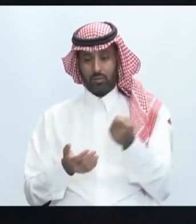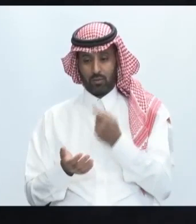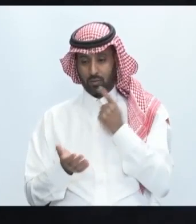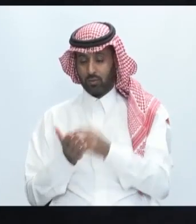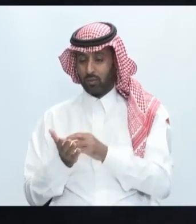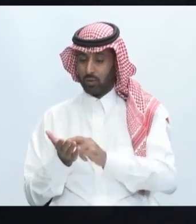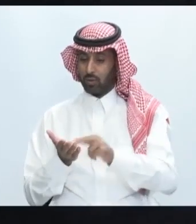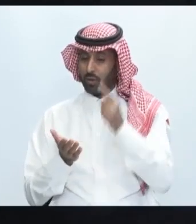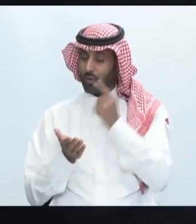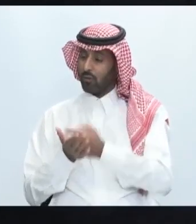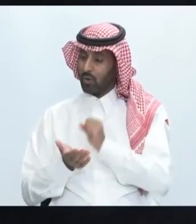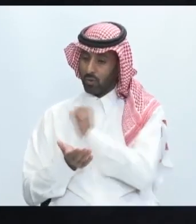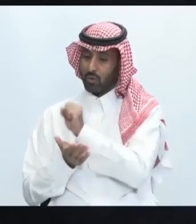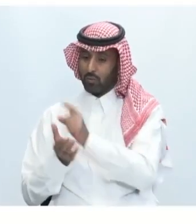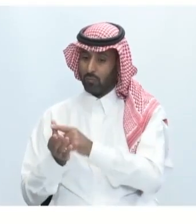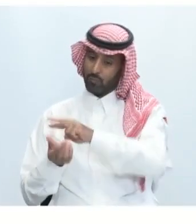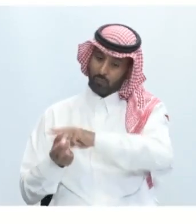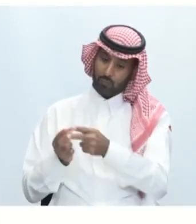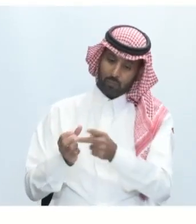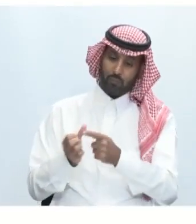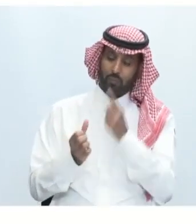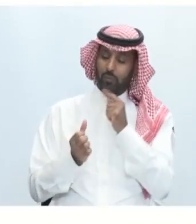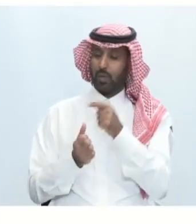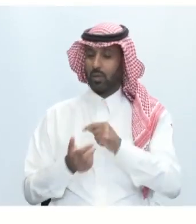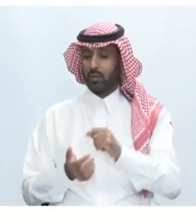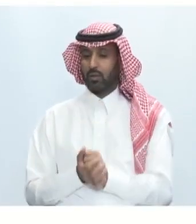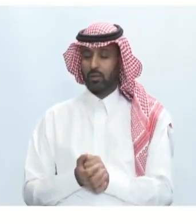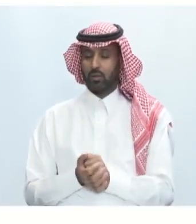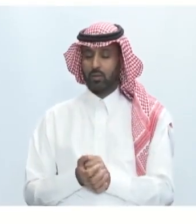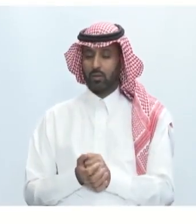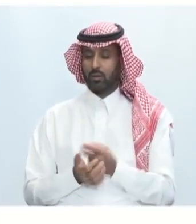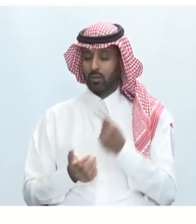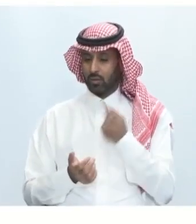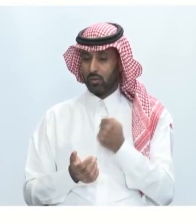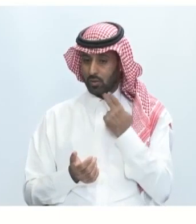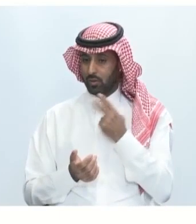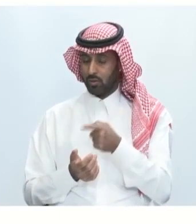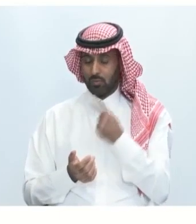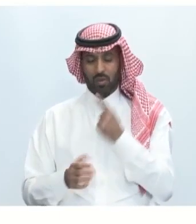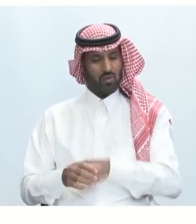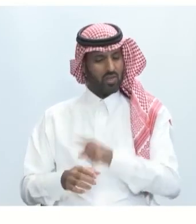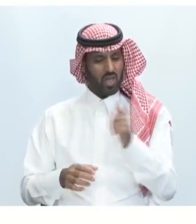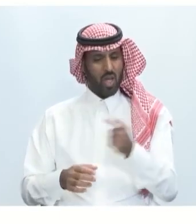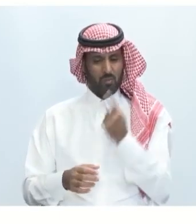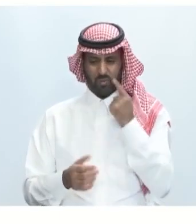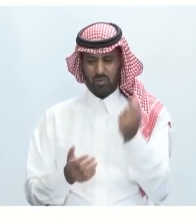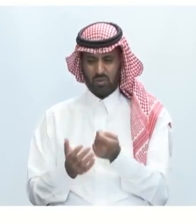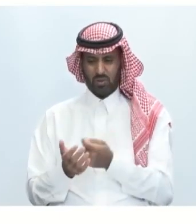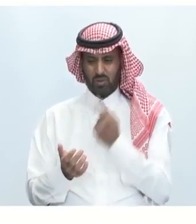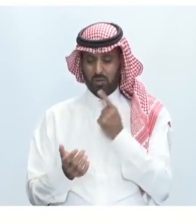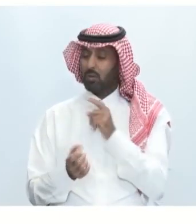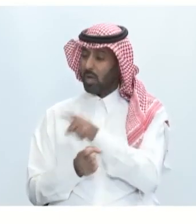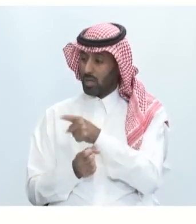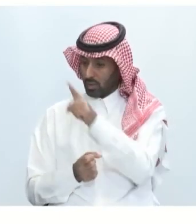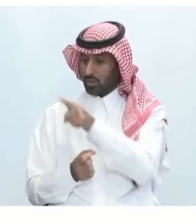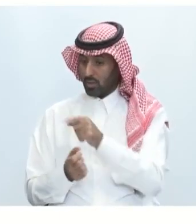him instead of him as a favor. Adil didn't have time to write, so maybe he asked